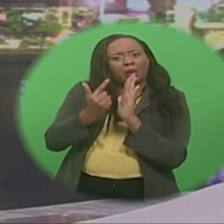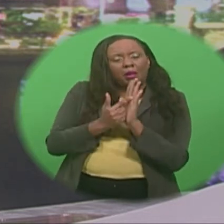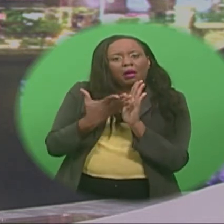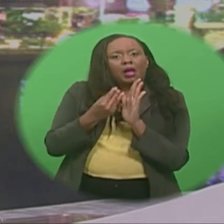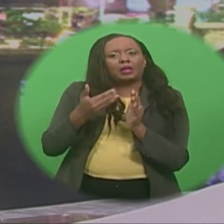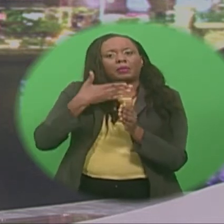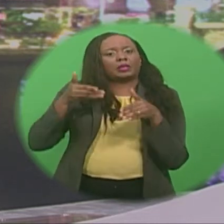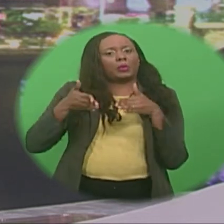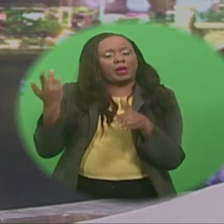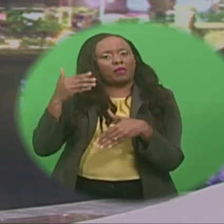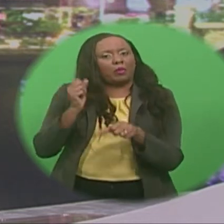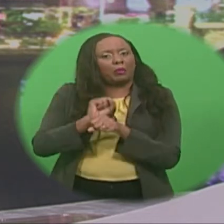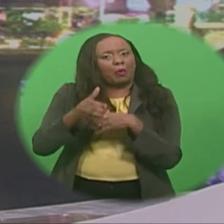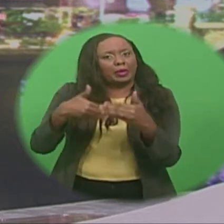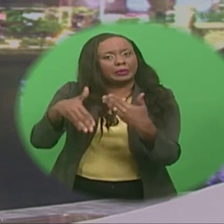best practices.